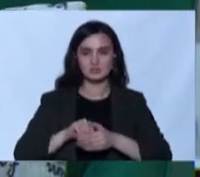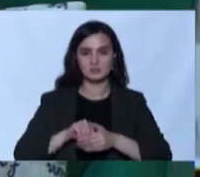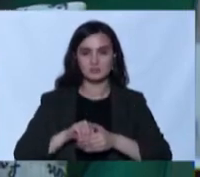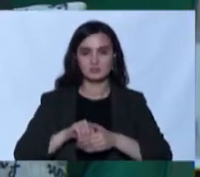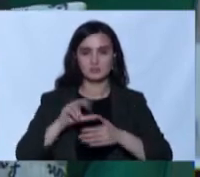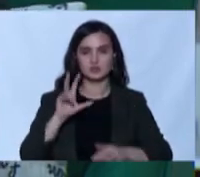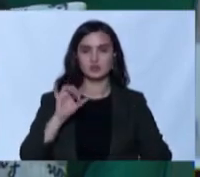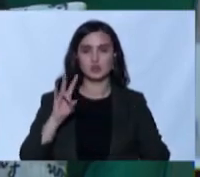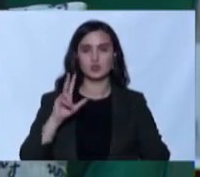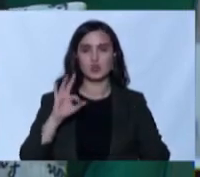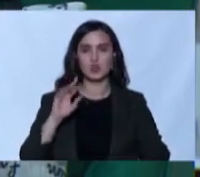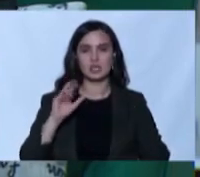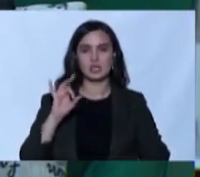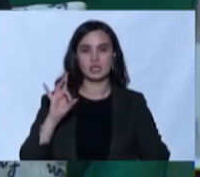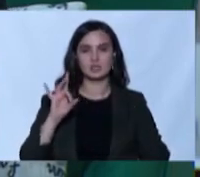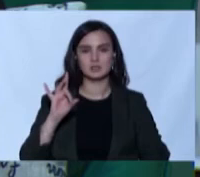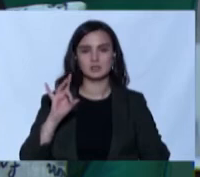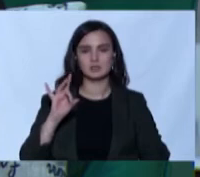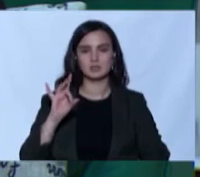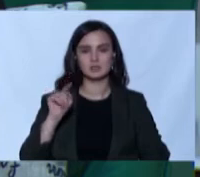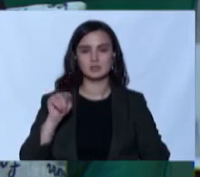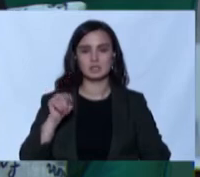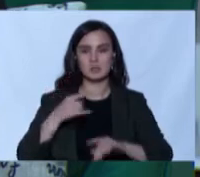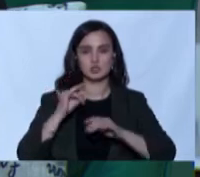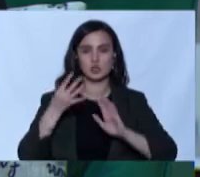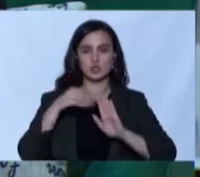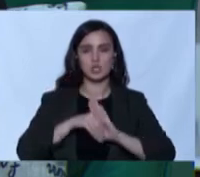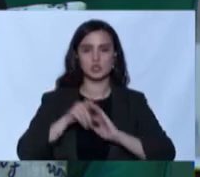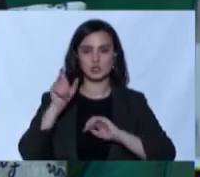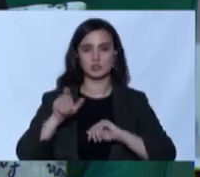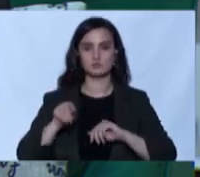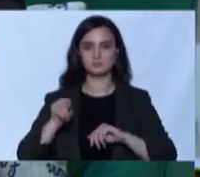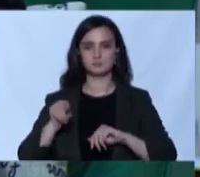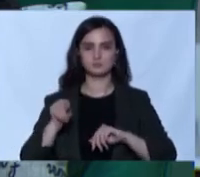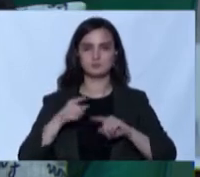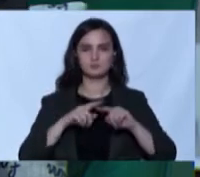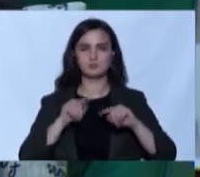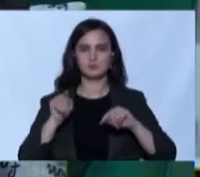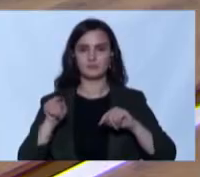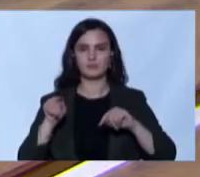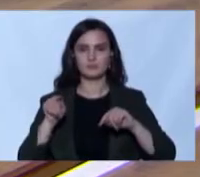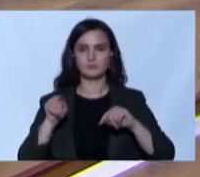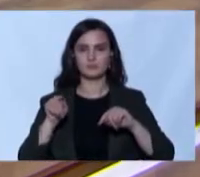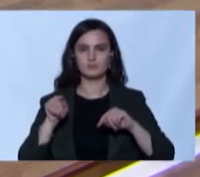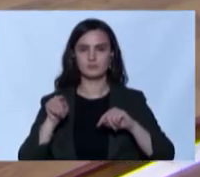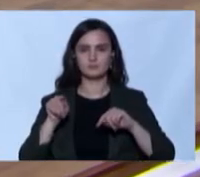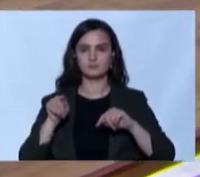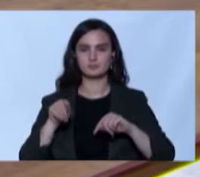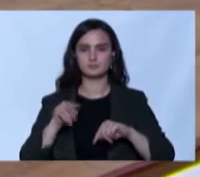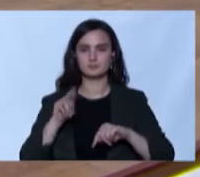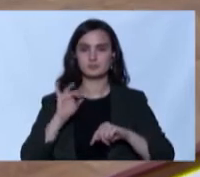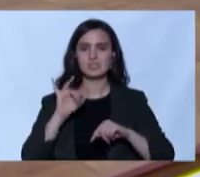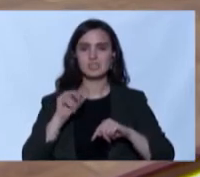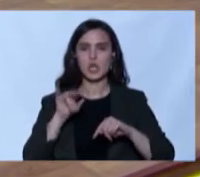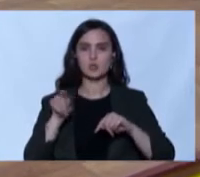John Harker, the protagonist in this story, he's got this constant battle with Dracula, and you're